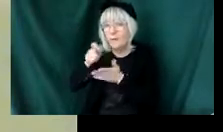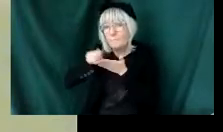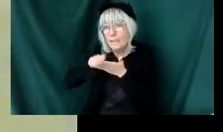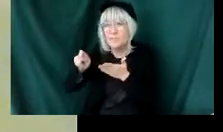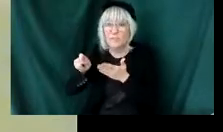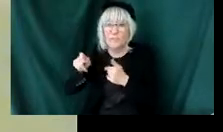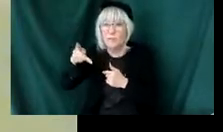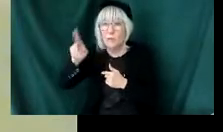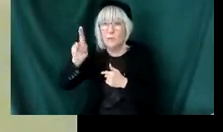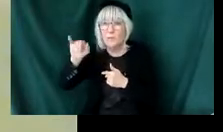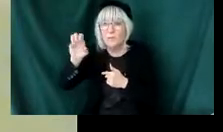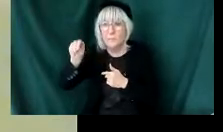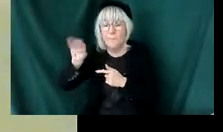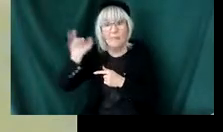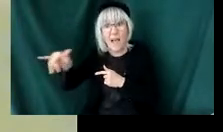in the center,